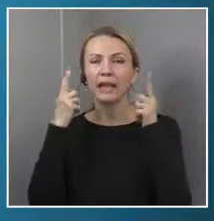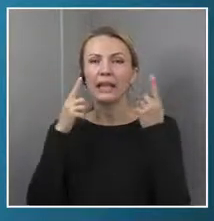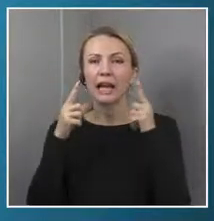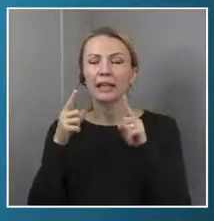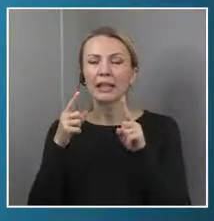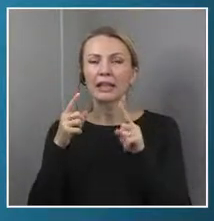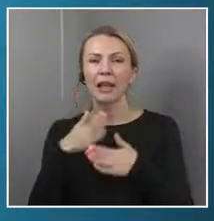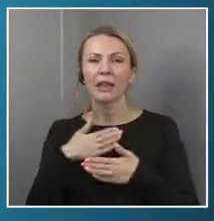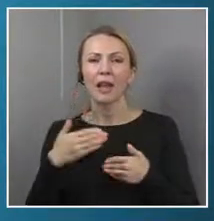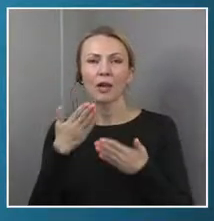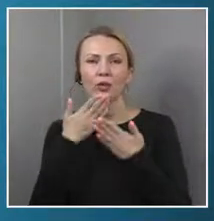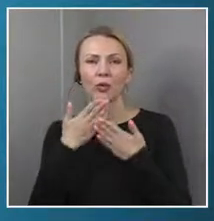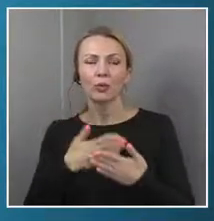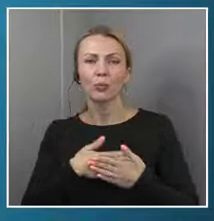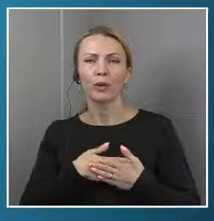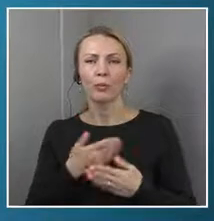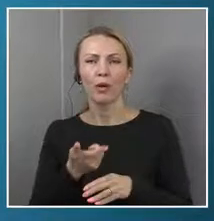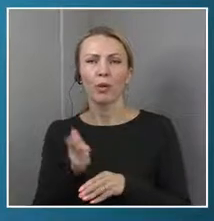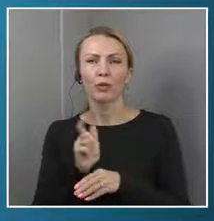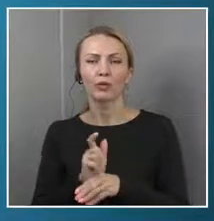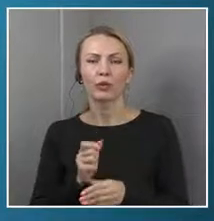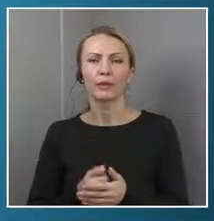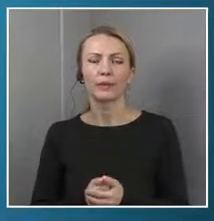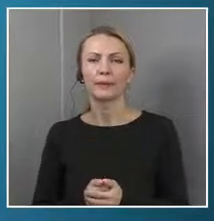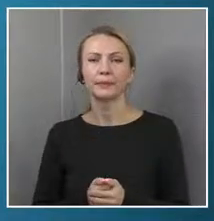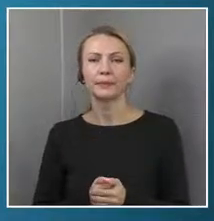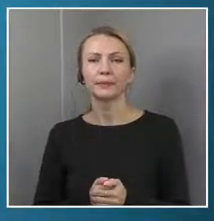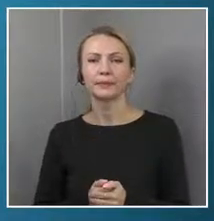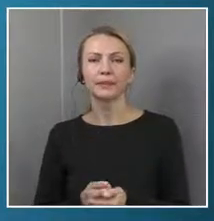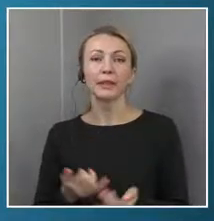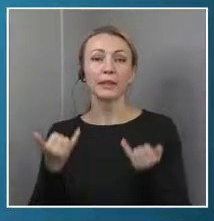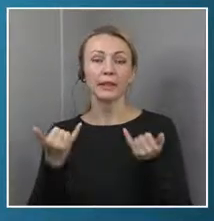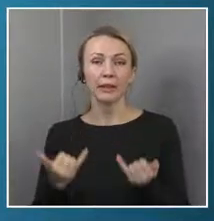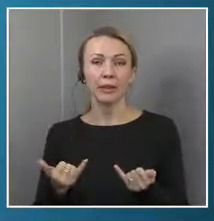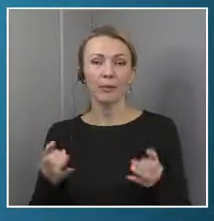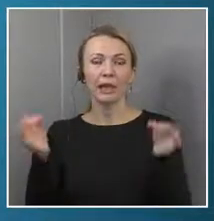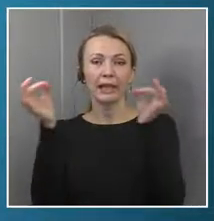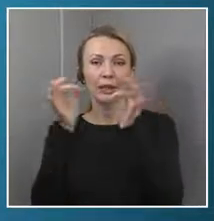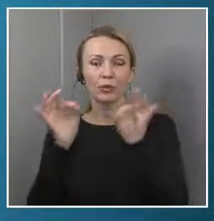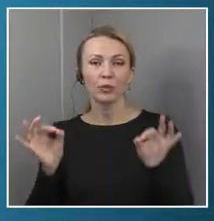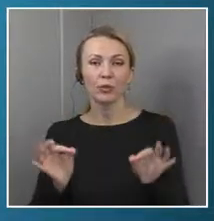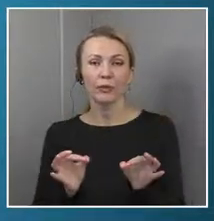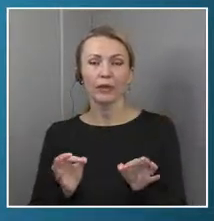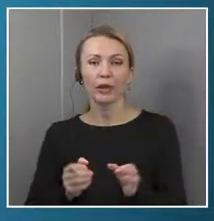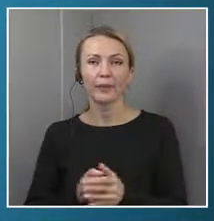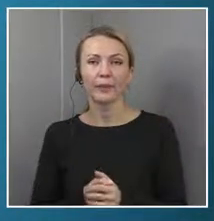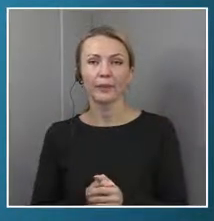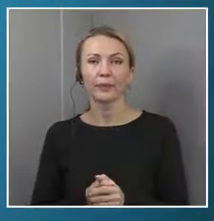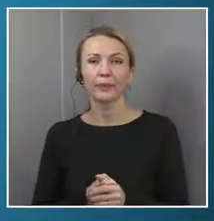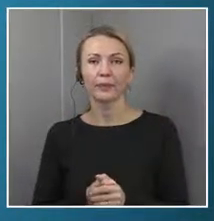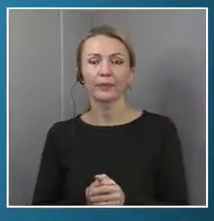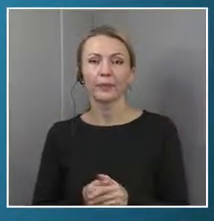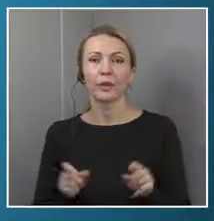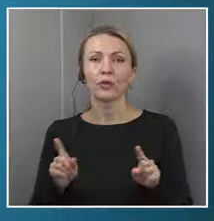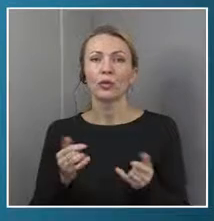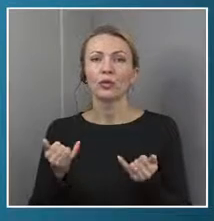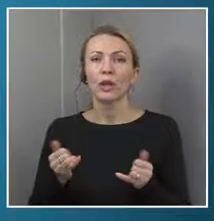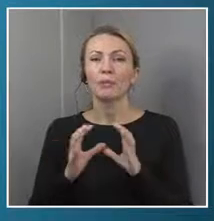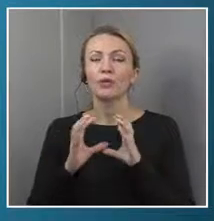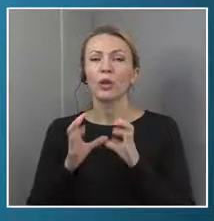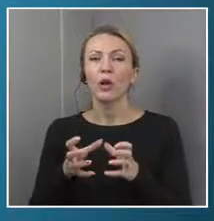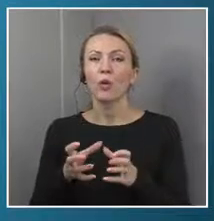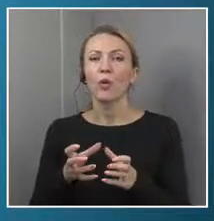19th century art. Impressionists and post-impressionists, followed by contemporary